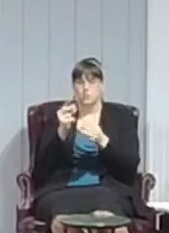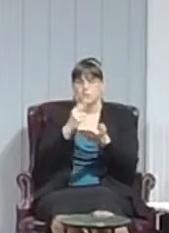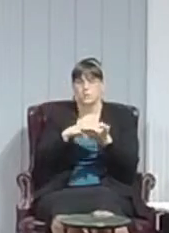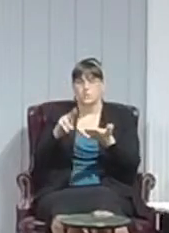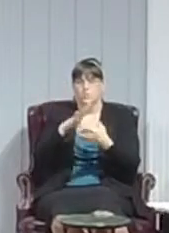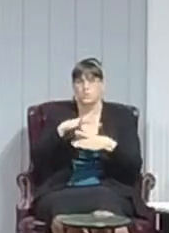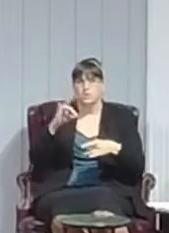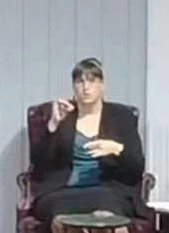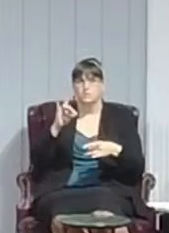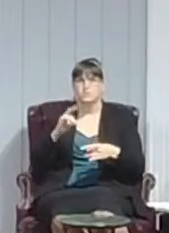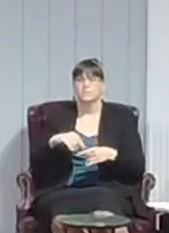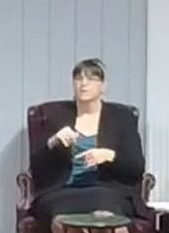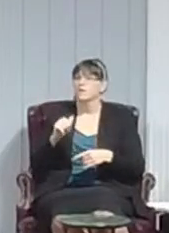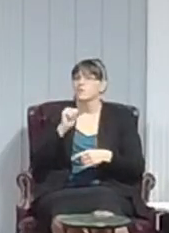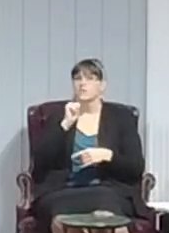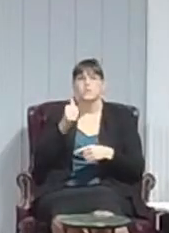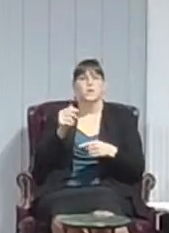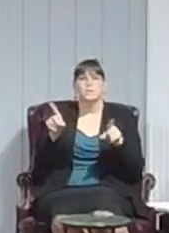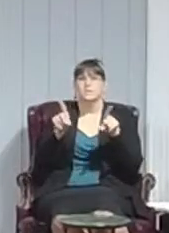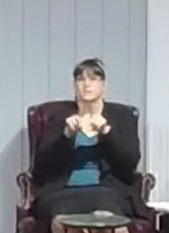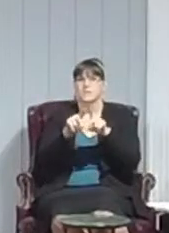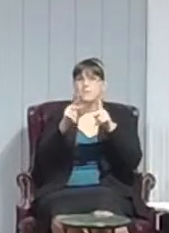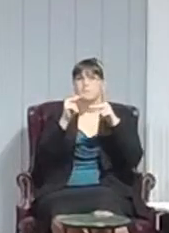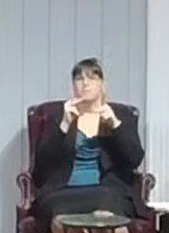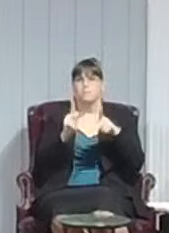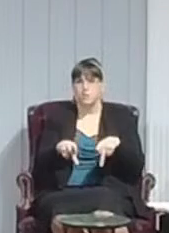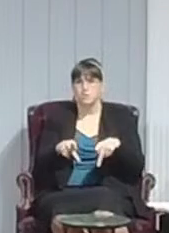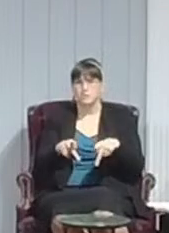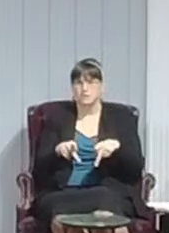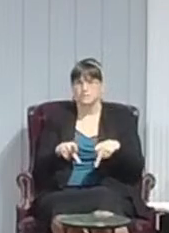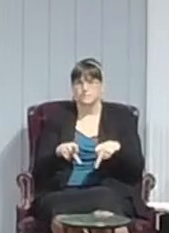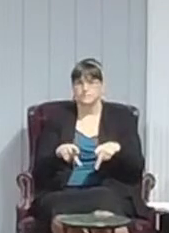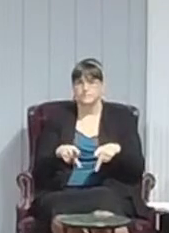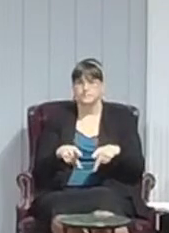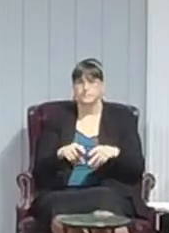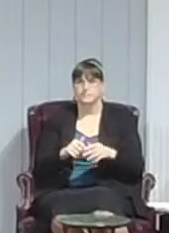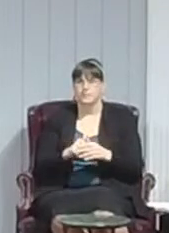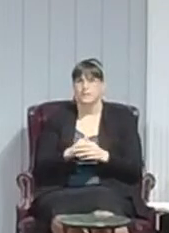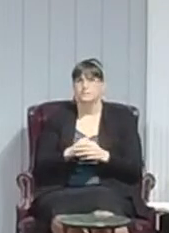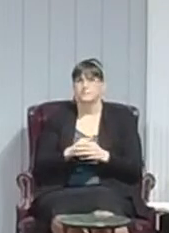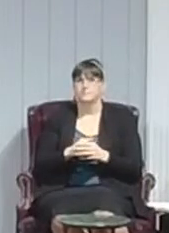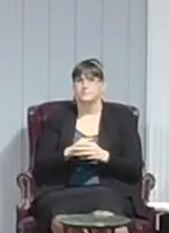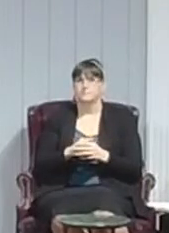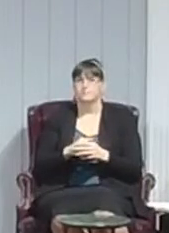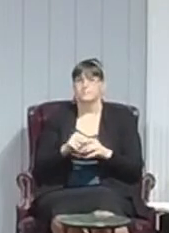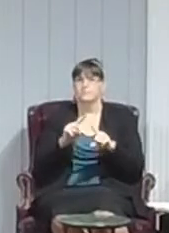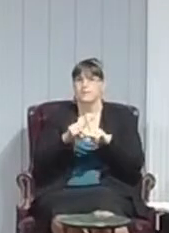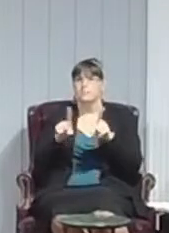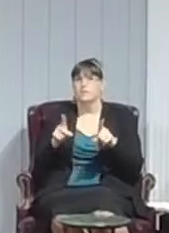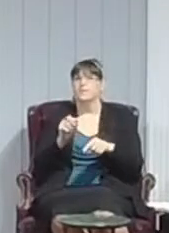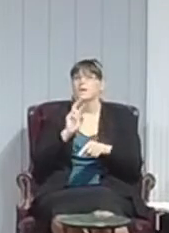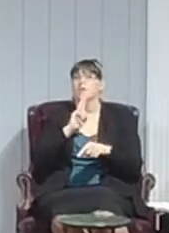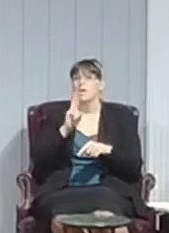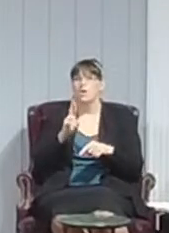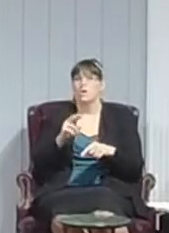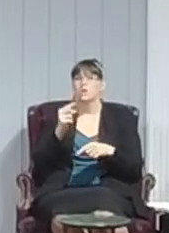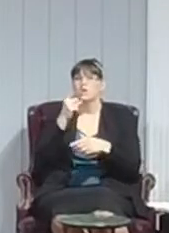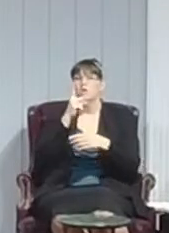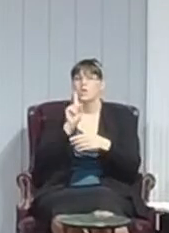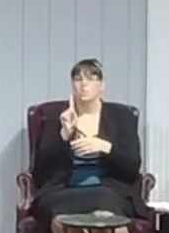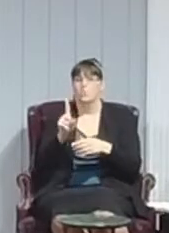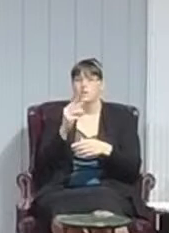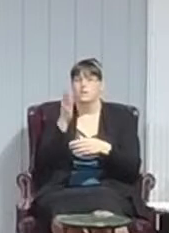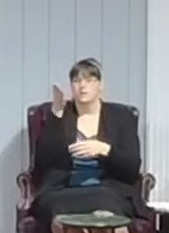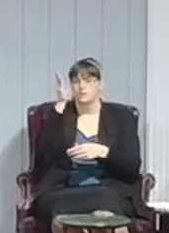are one. They are not the same person. God the Father, God the Son, God the Holy Spirit are not the same person, but they are all